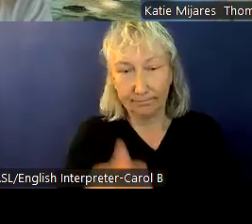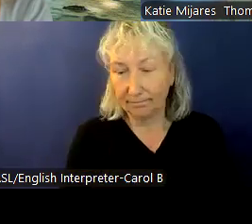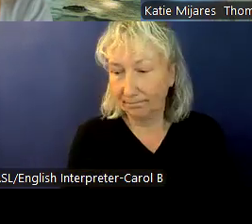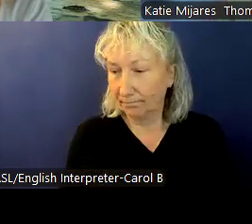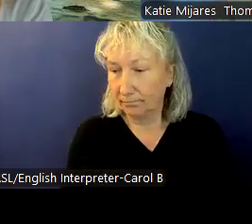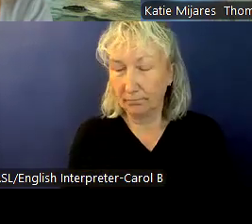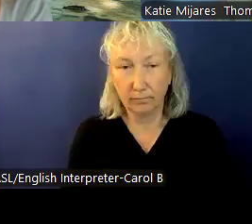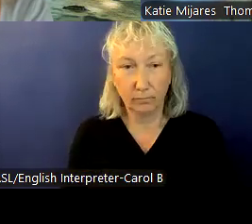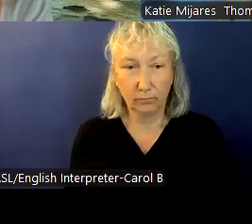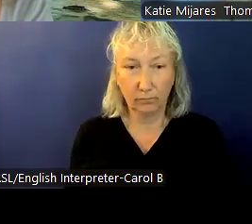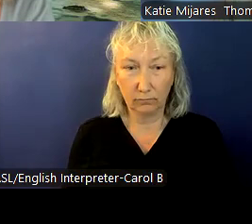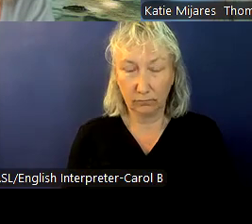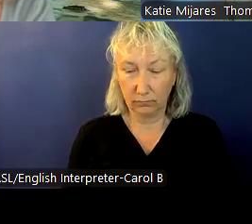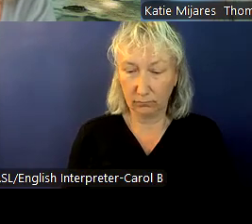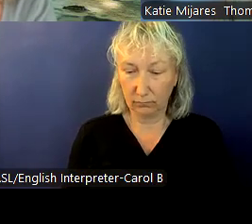Kim?